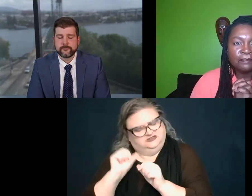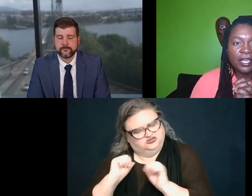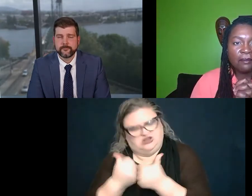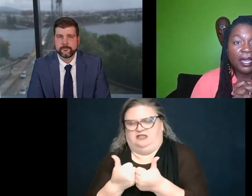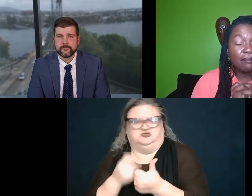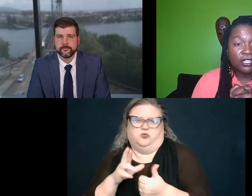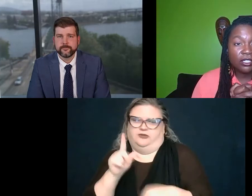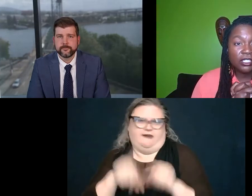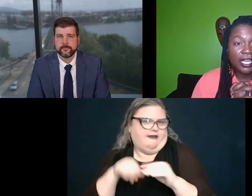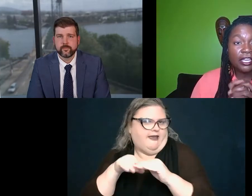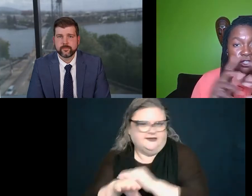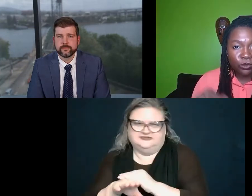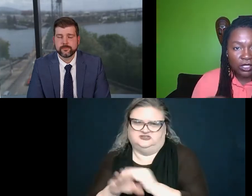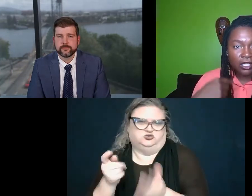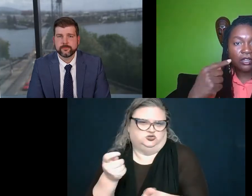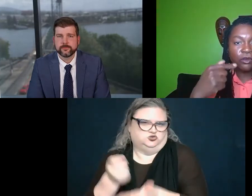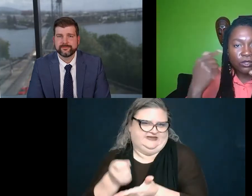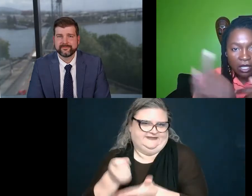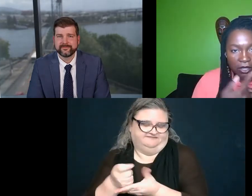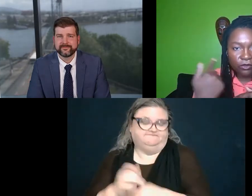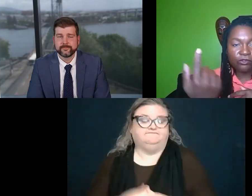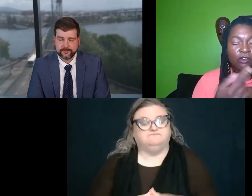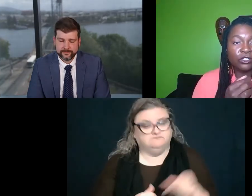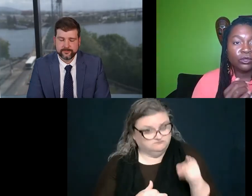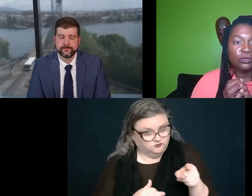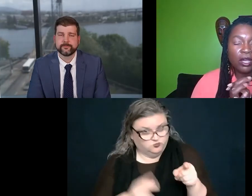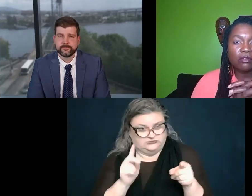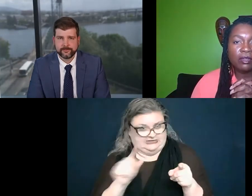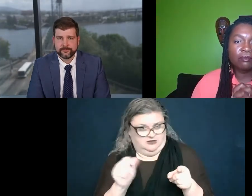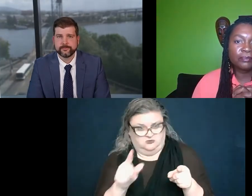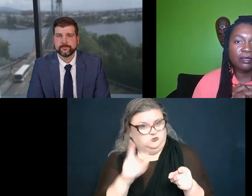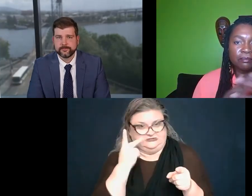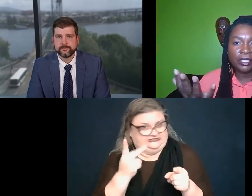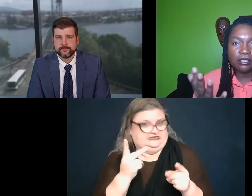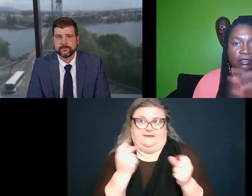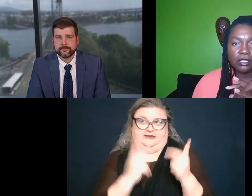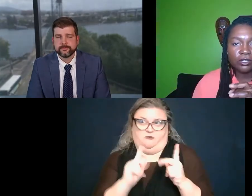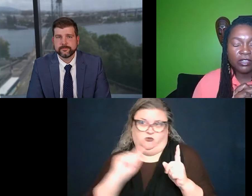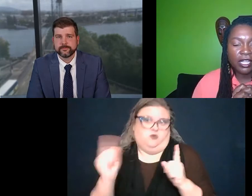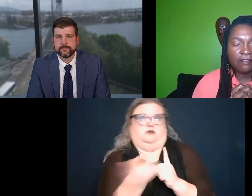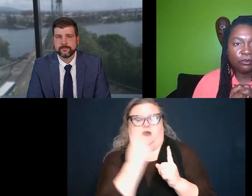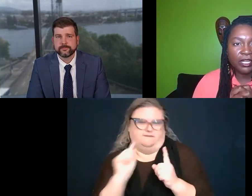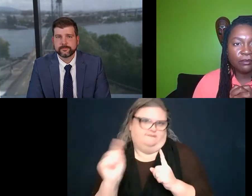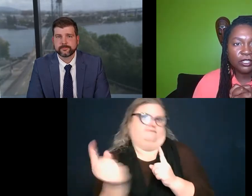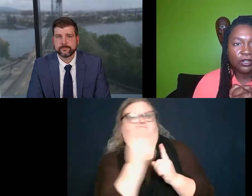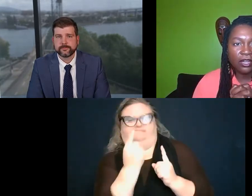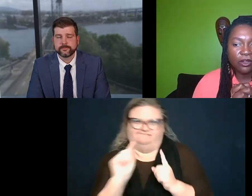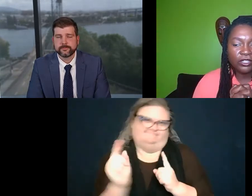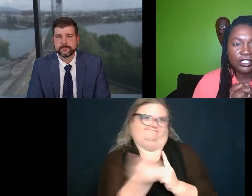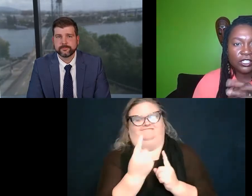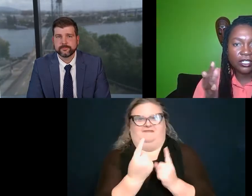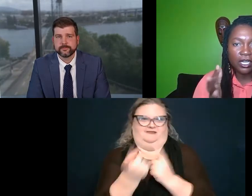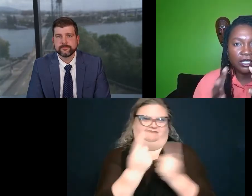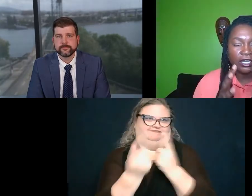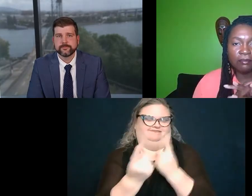access treatment. I imagine that as DA, you see a lot of folks coming through the revolving door as well because they're living lives that are plagued by